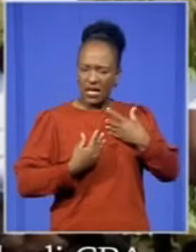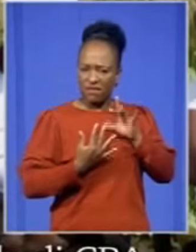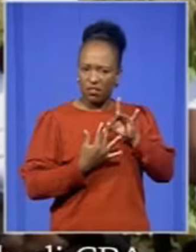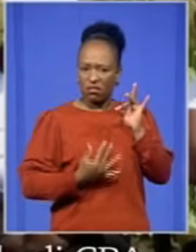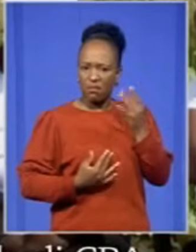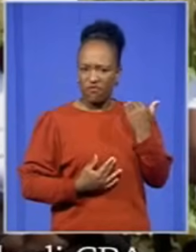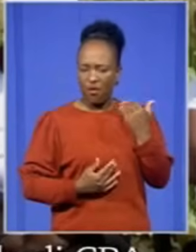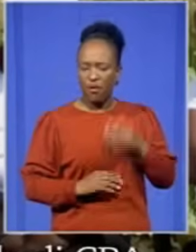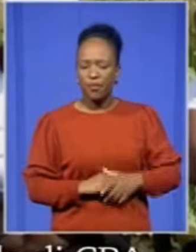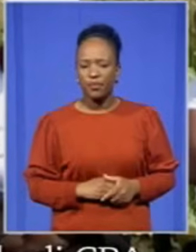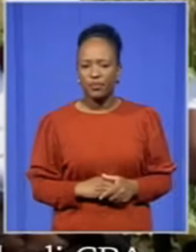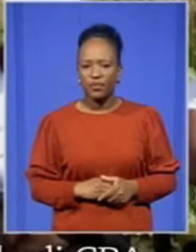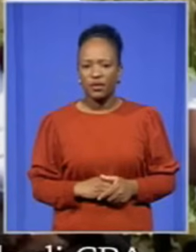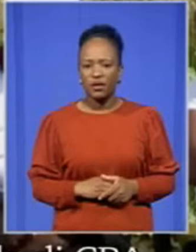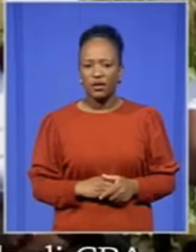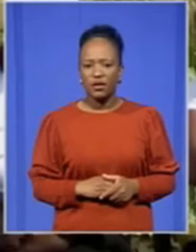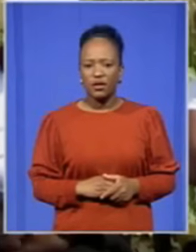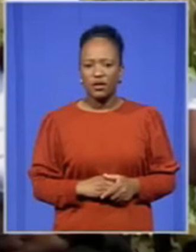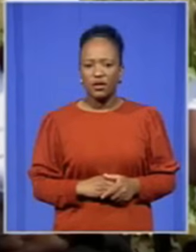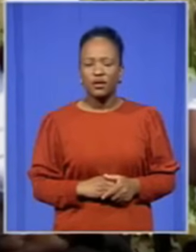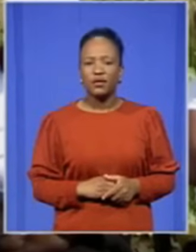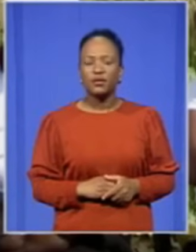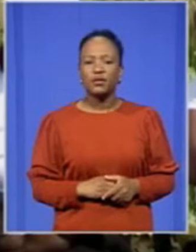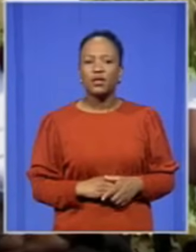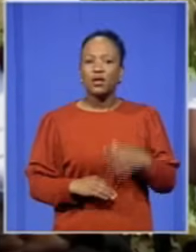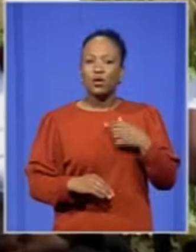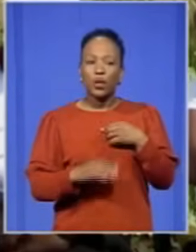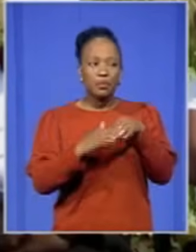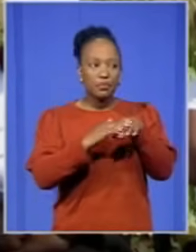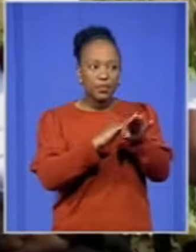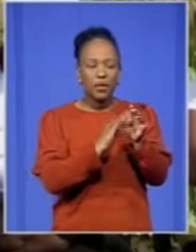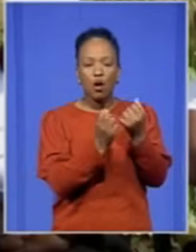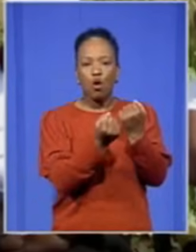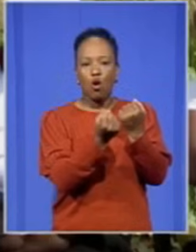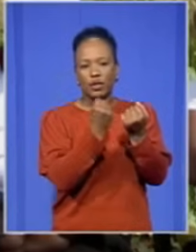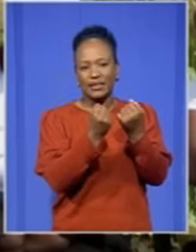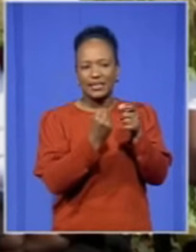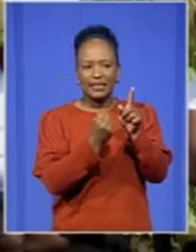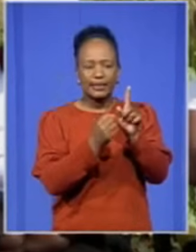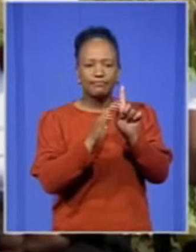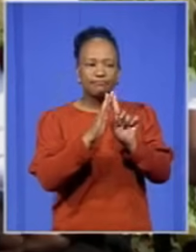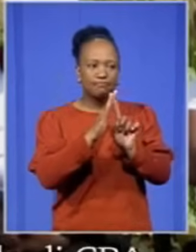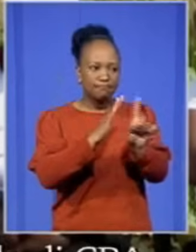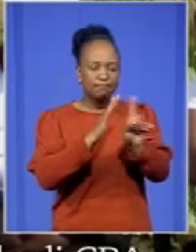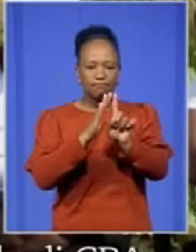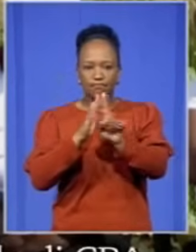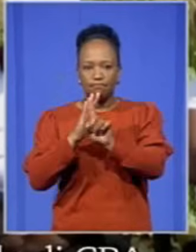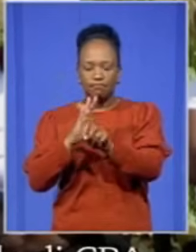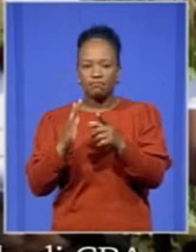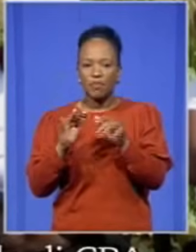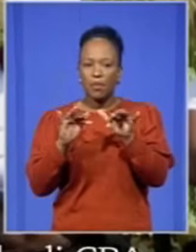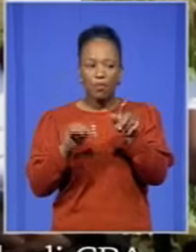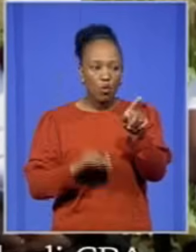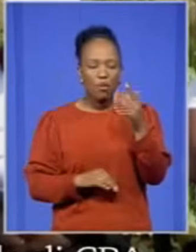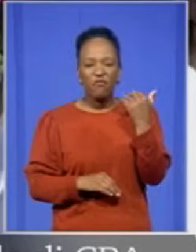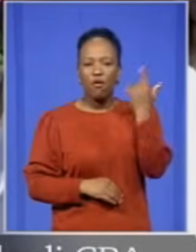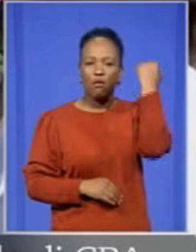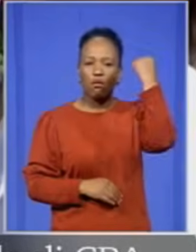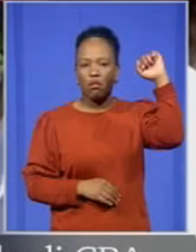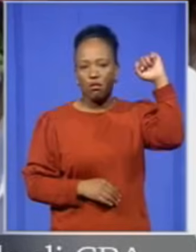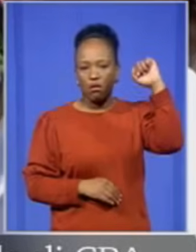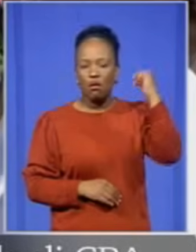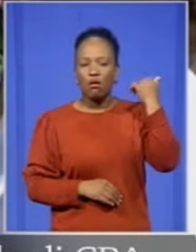gore mo dikhote tse re di tsamayang tse bangwe ba ileng go ipelaetsa ke ba bang ba nne le gore ke maloko